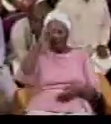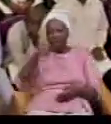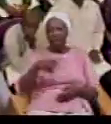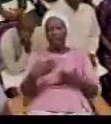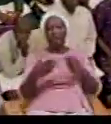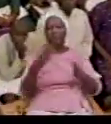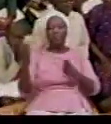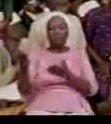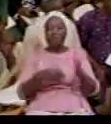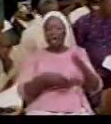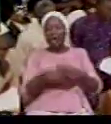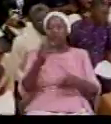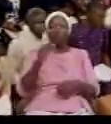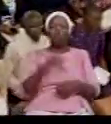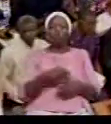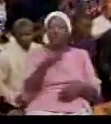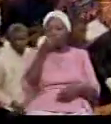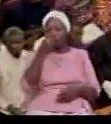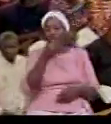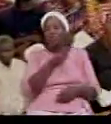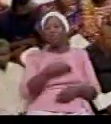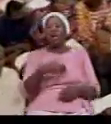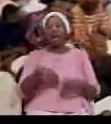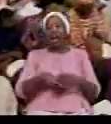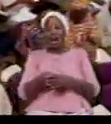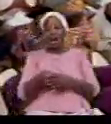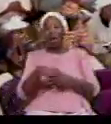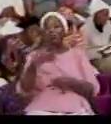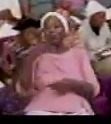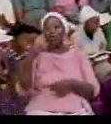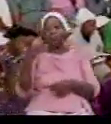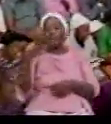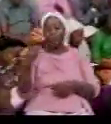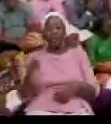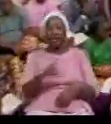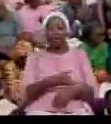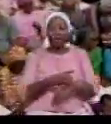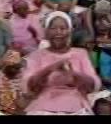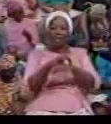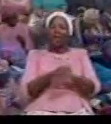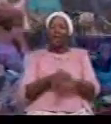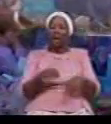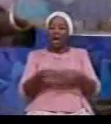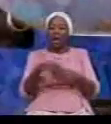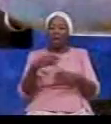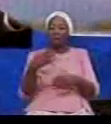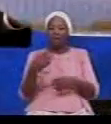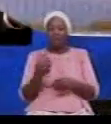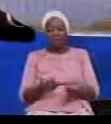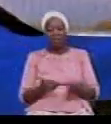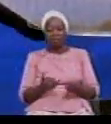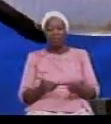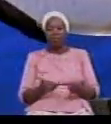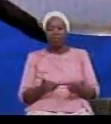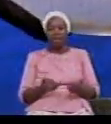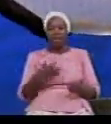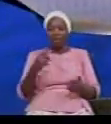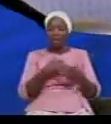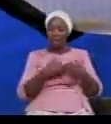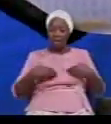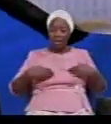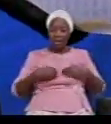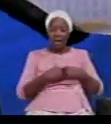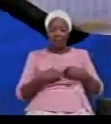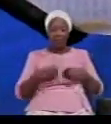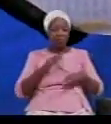forth food out of the earth. Out of it. Now, the cattle does not grow